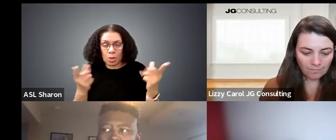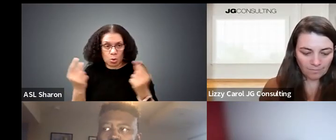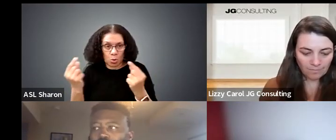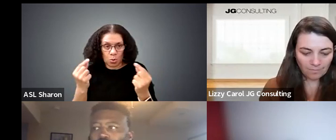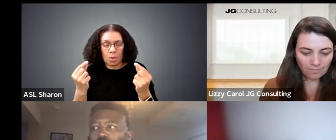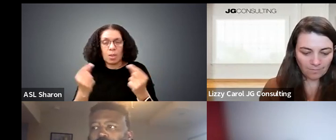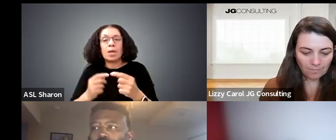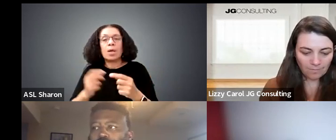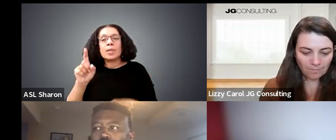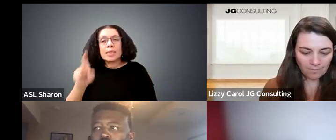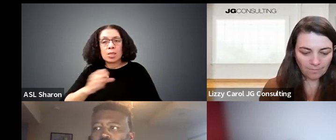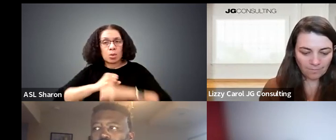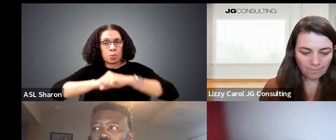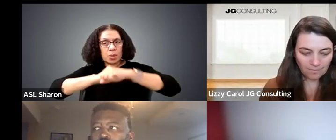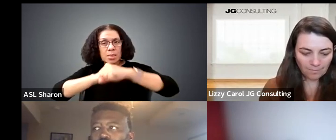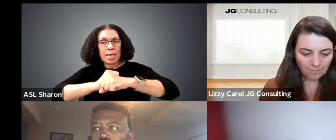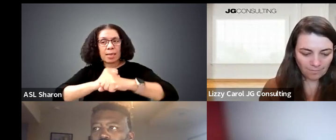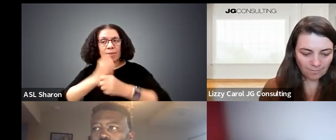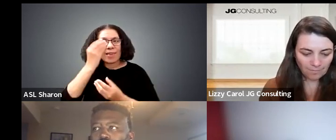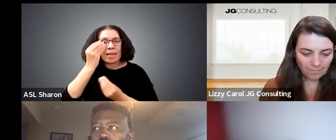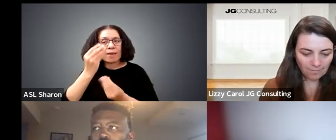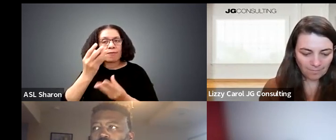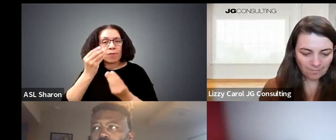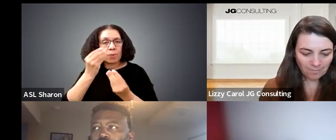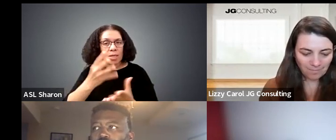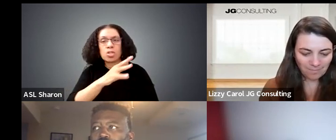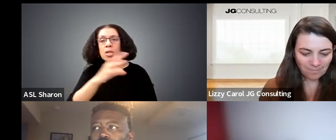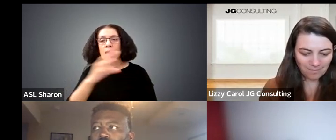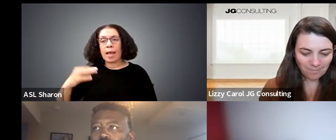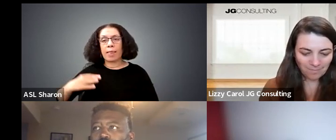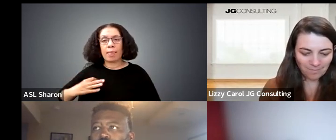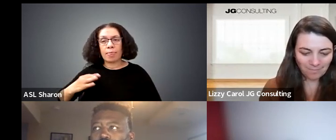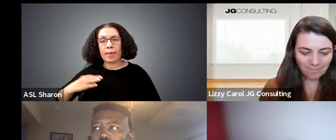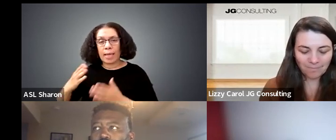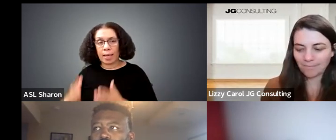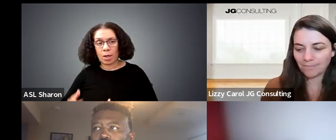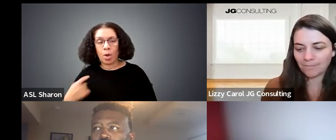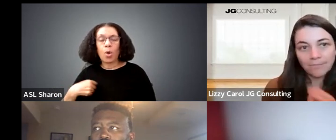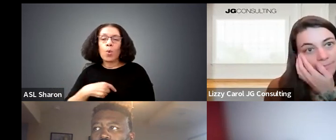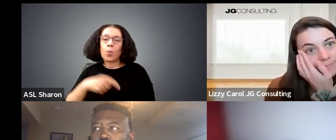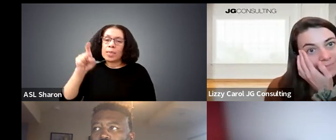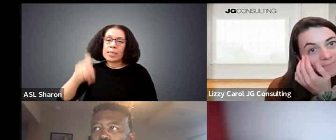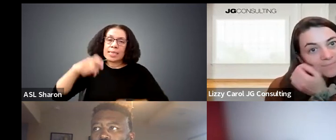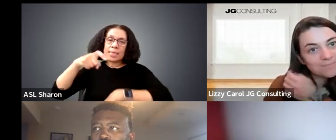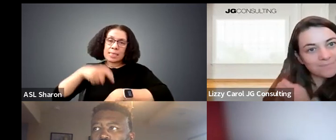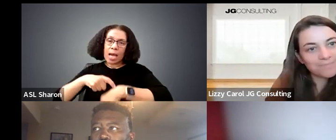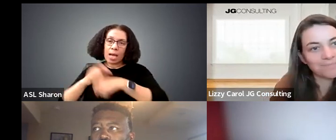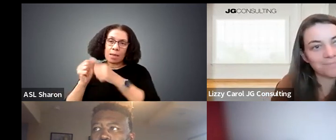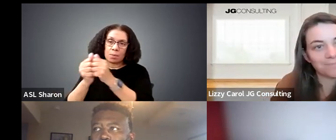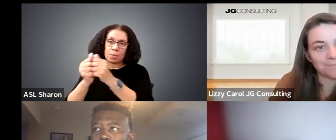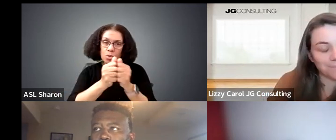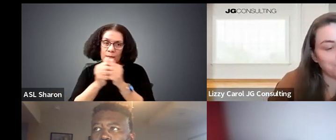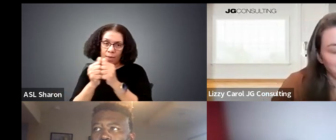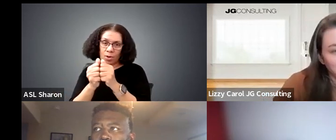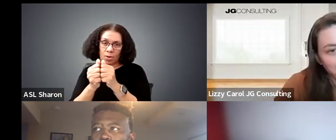protect the confidentiality of the materials as well as the candidates, we're going to need that block of time to be together, right? So see